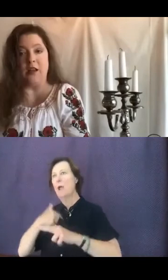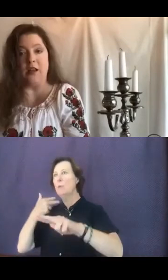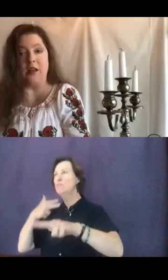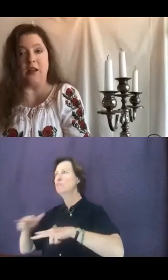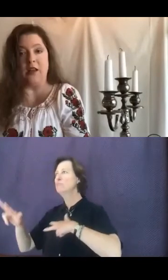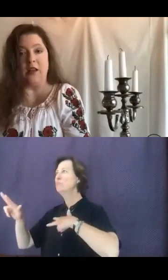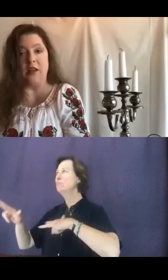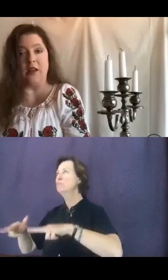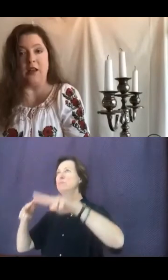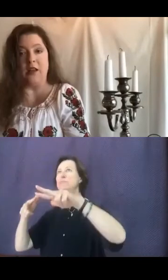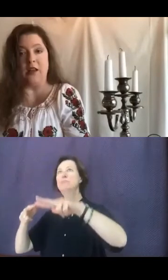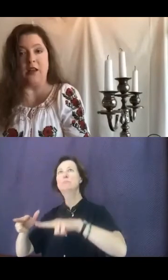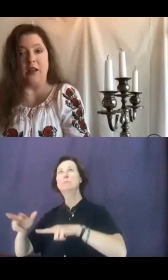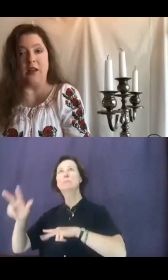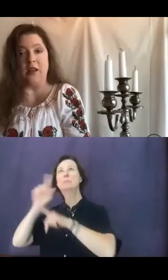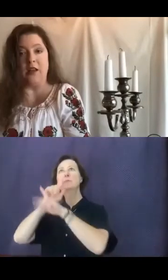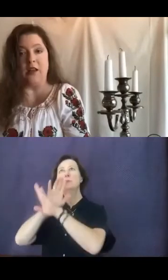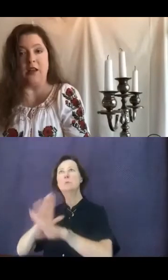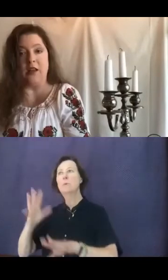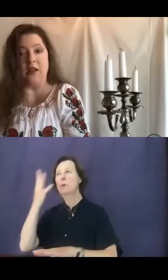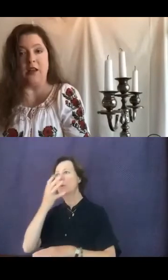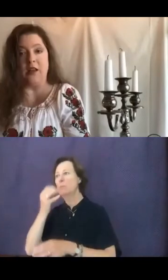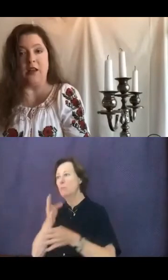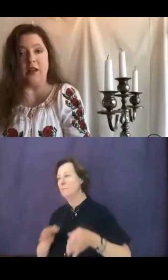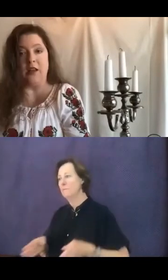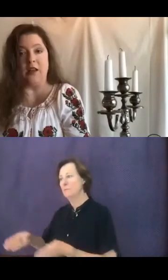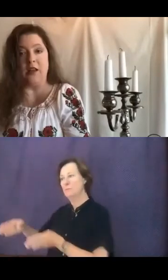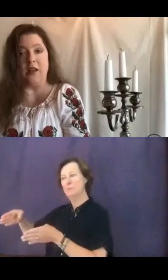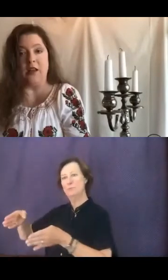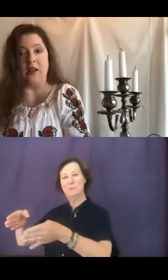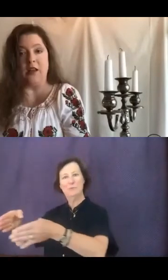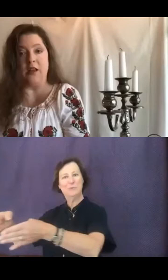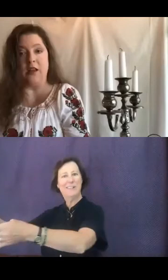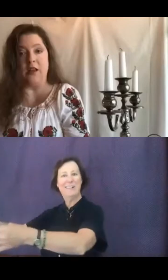the beautiful trail.